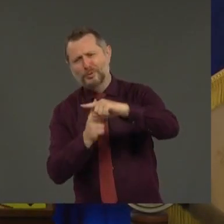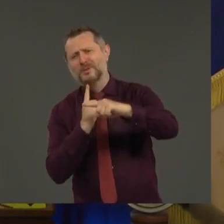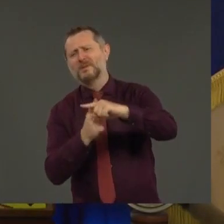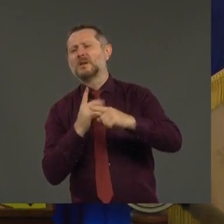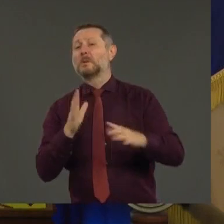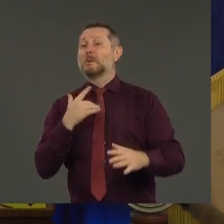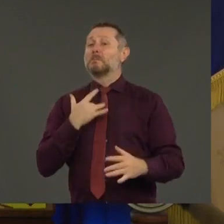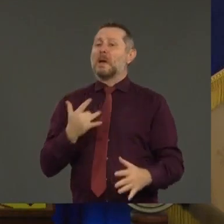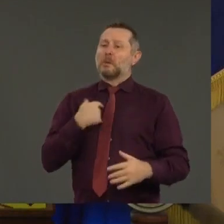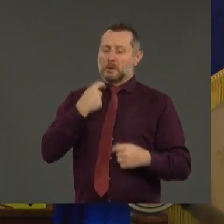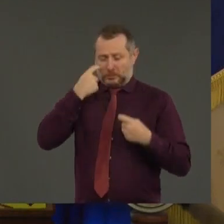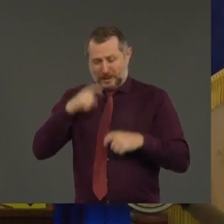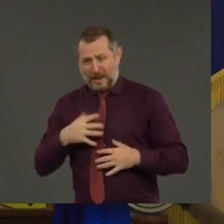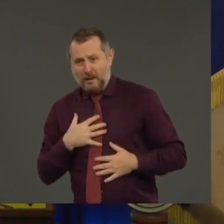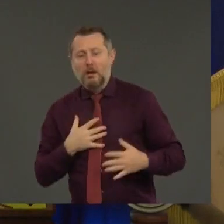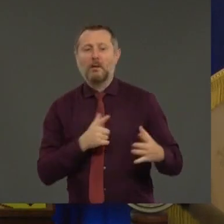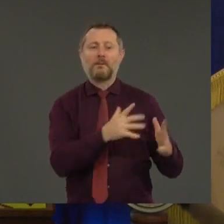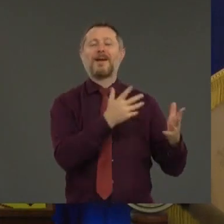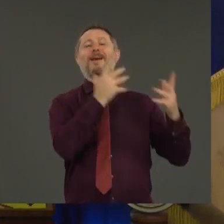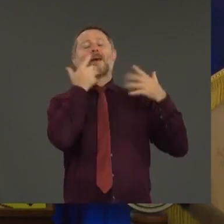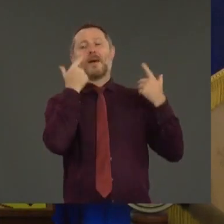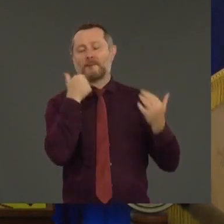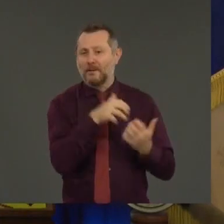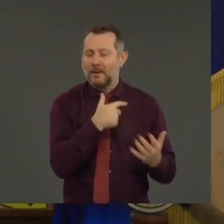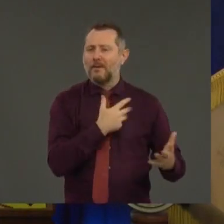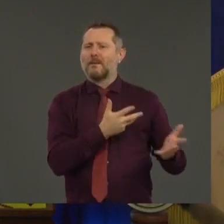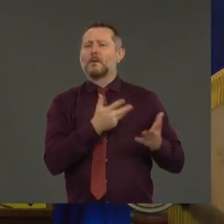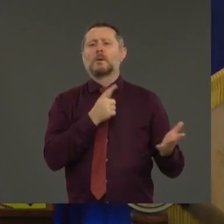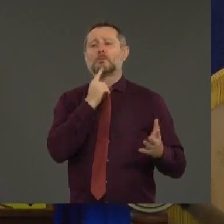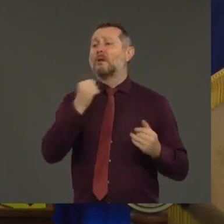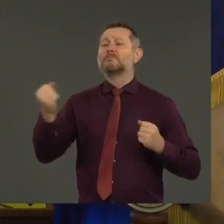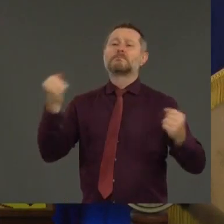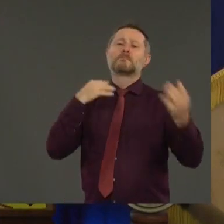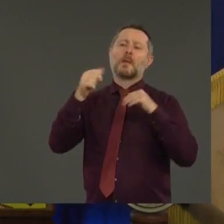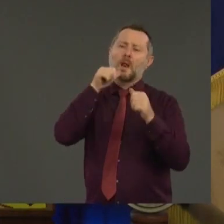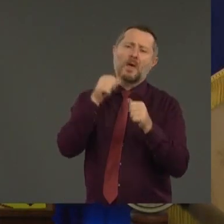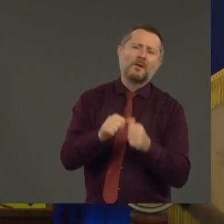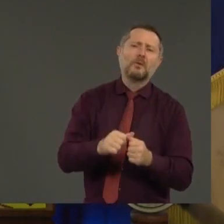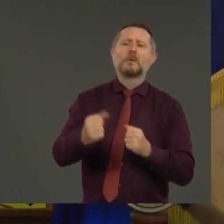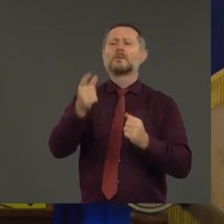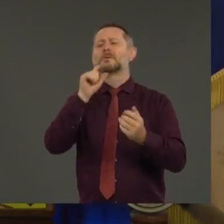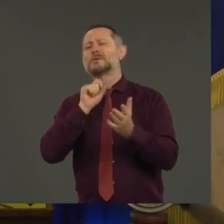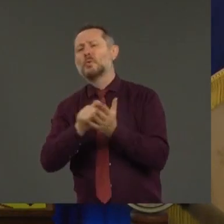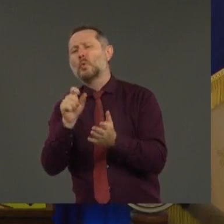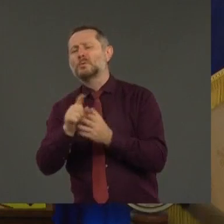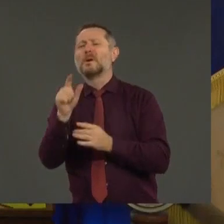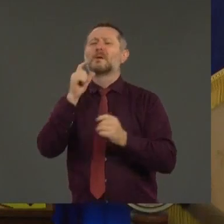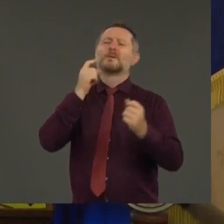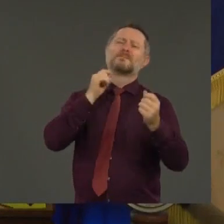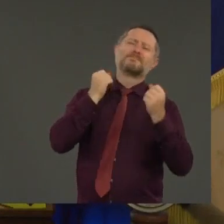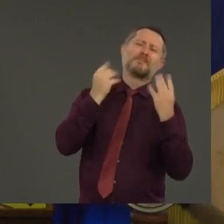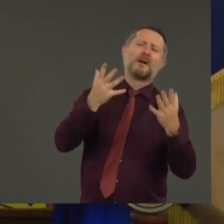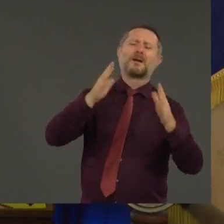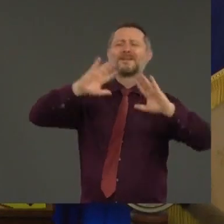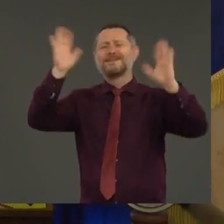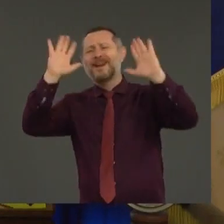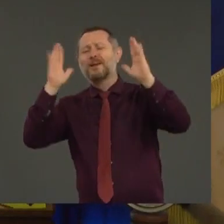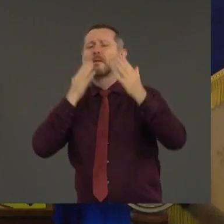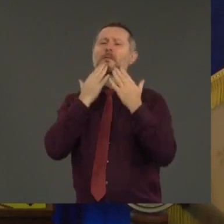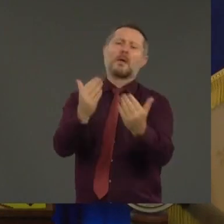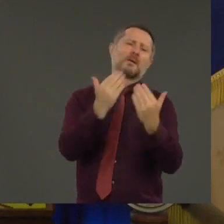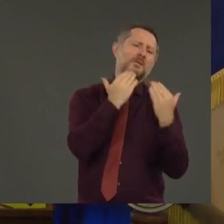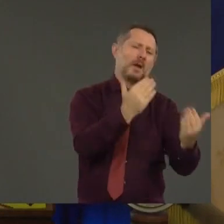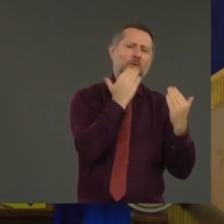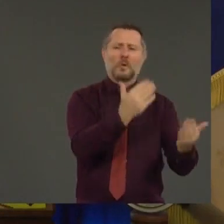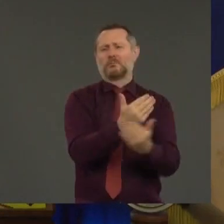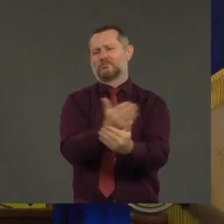cry. Thank you to all the people who send me letters and tweets and wave on the street or give a thumbs up. I can't